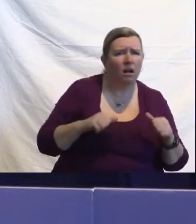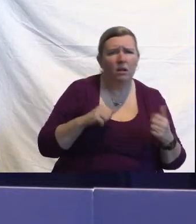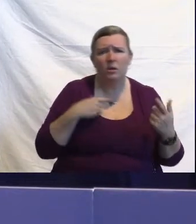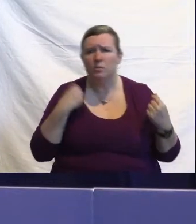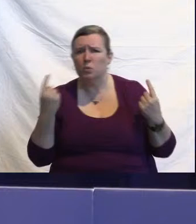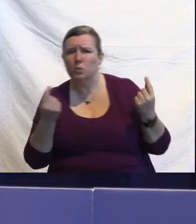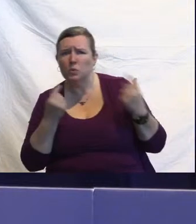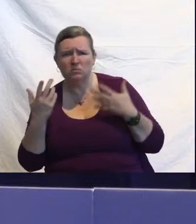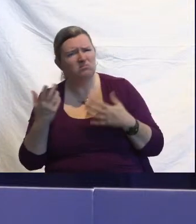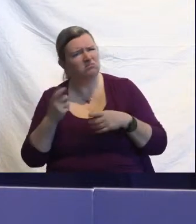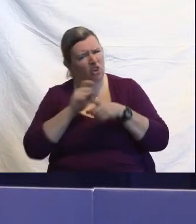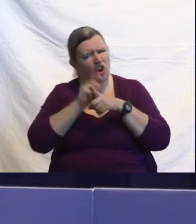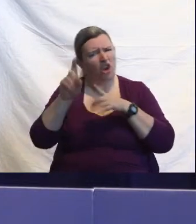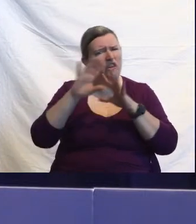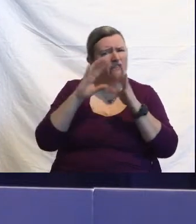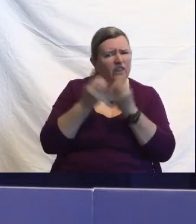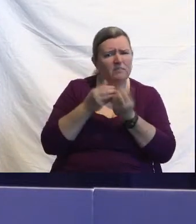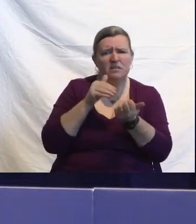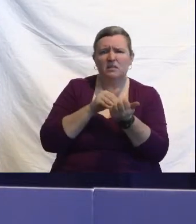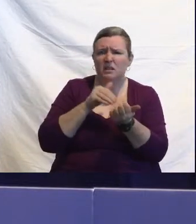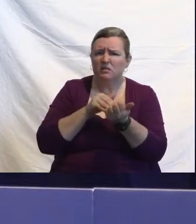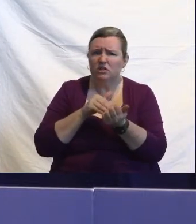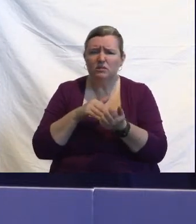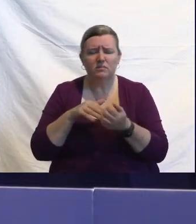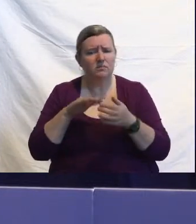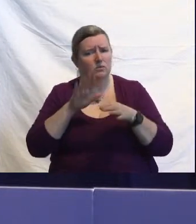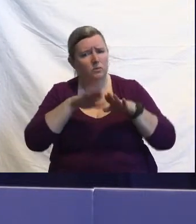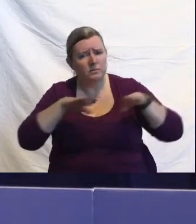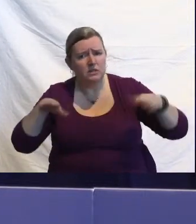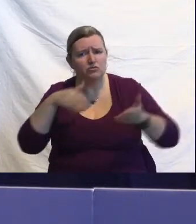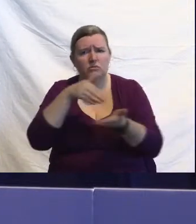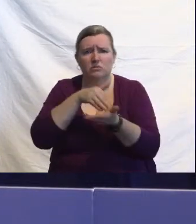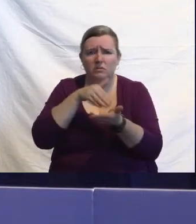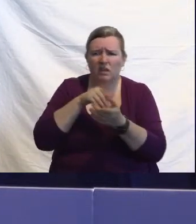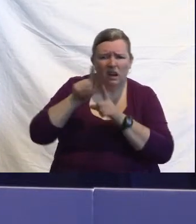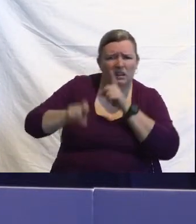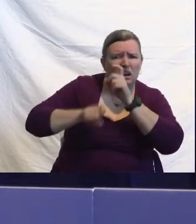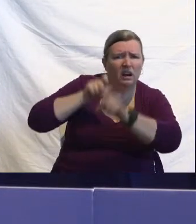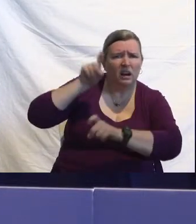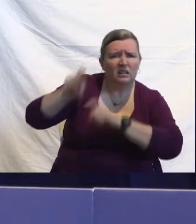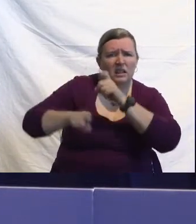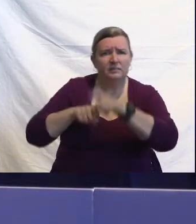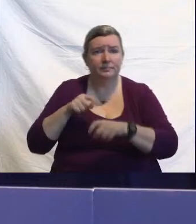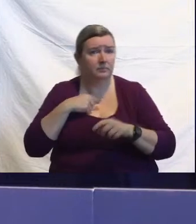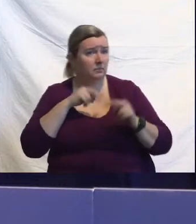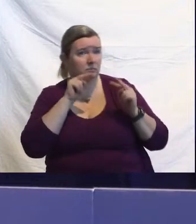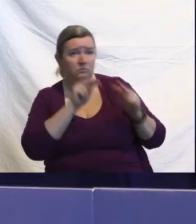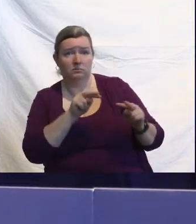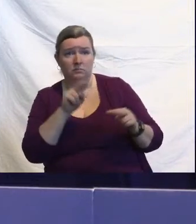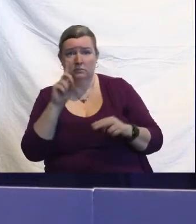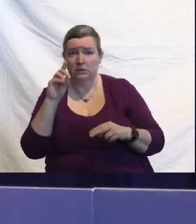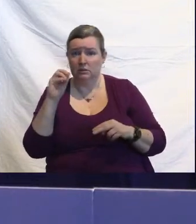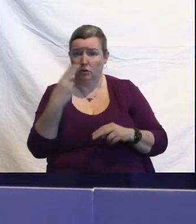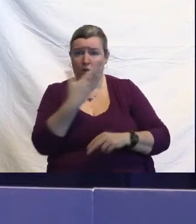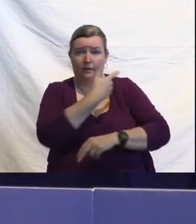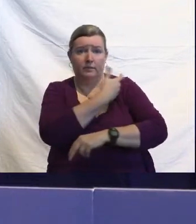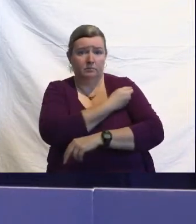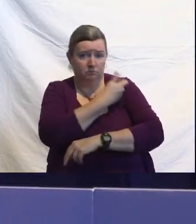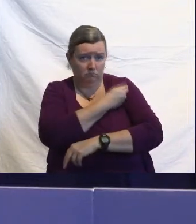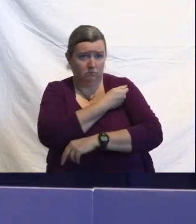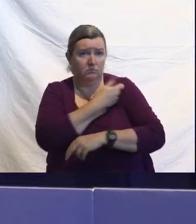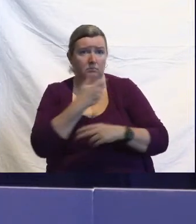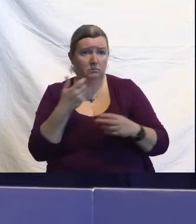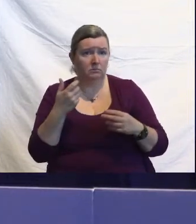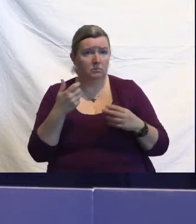physician, or healthcare provider, and visit the Department of Health's COVID-19 vaccination page and the CDC website